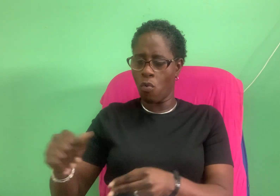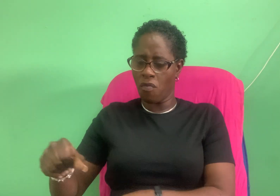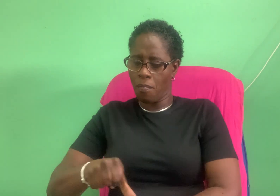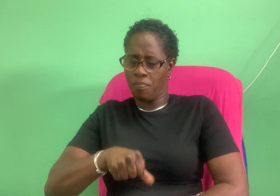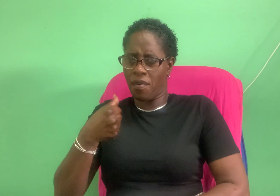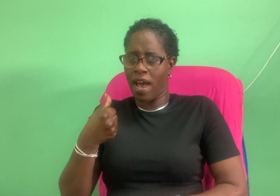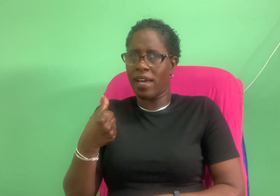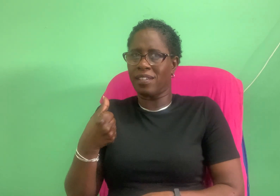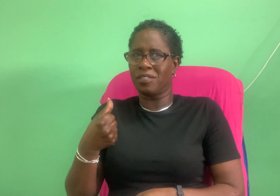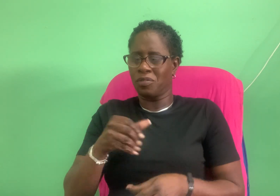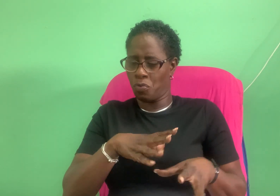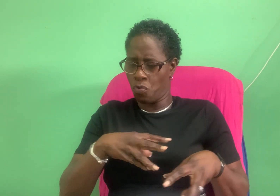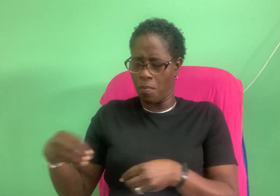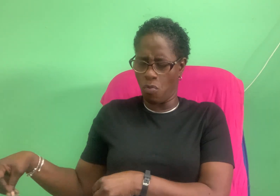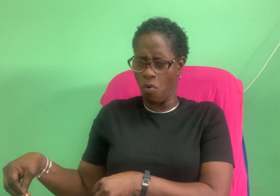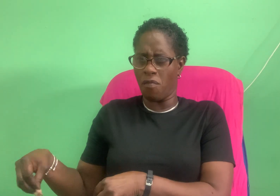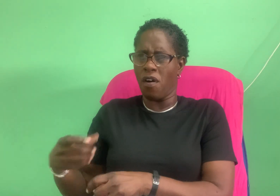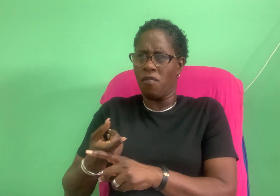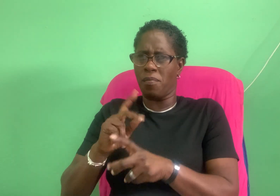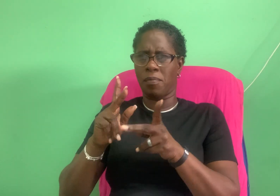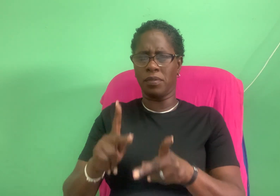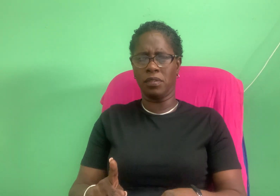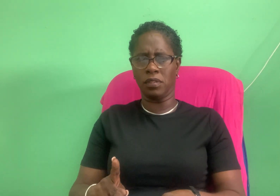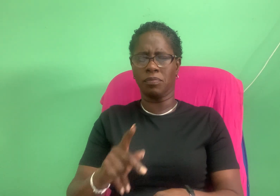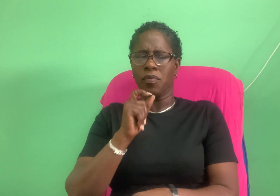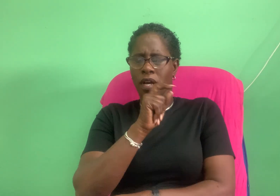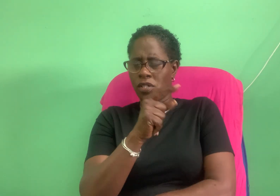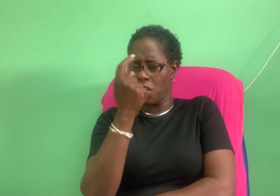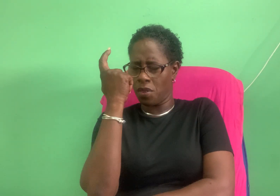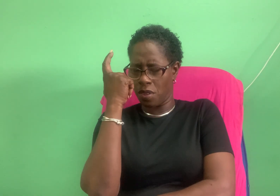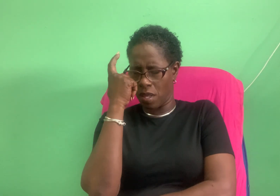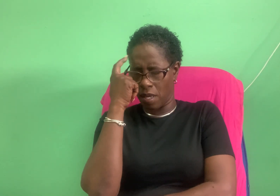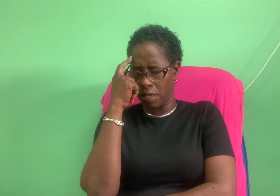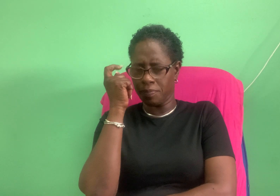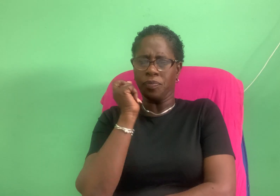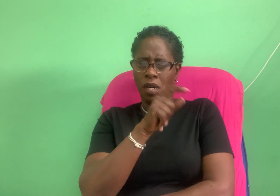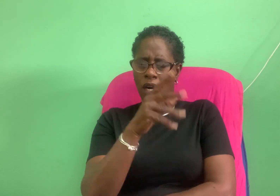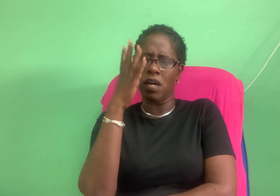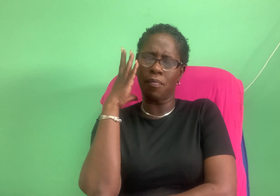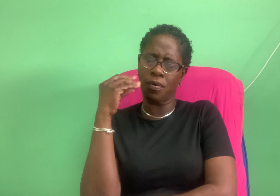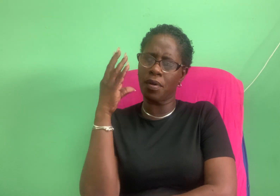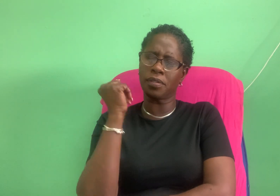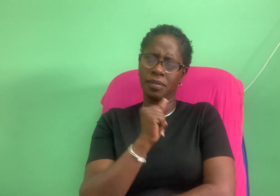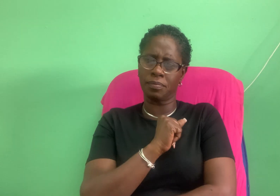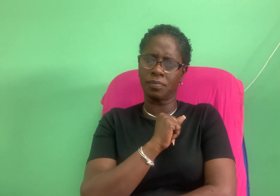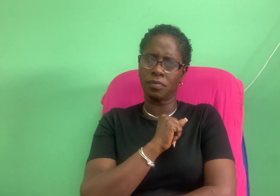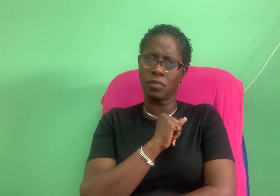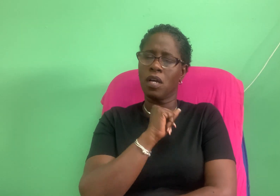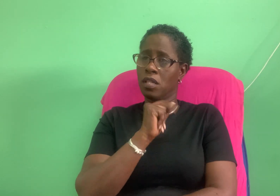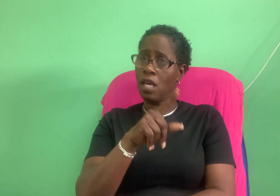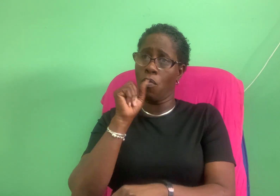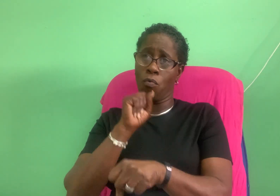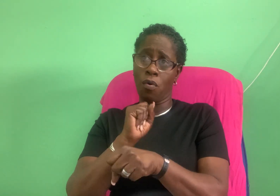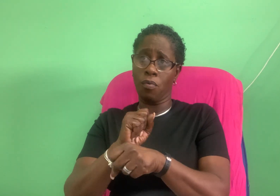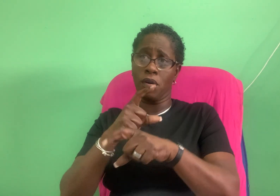were intended for them. I actually, in our experience, we've worked with